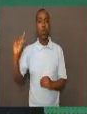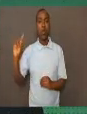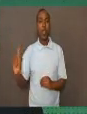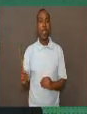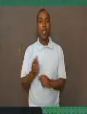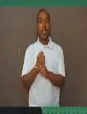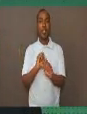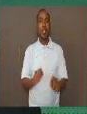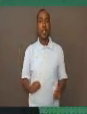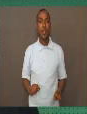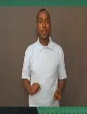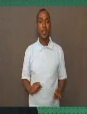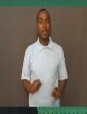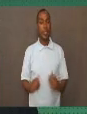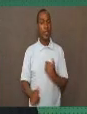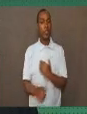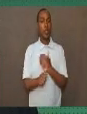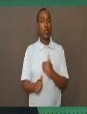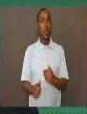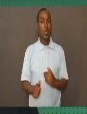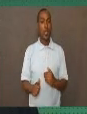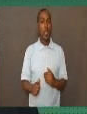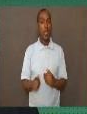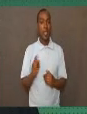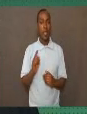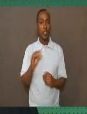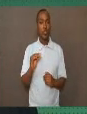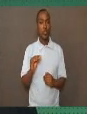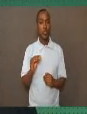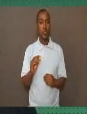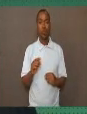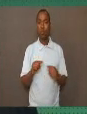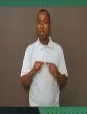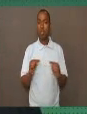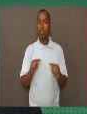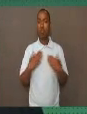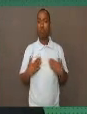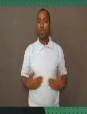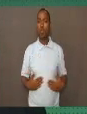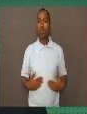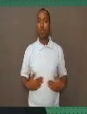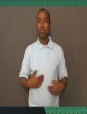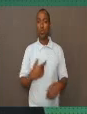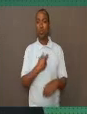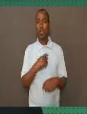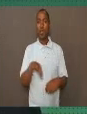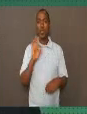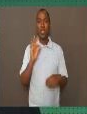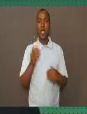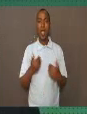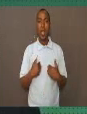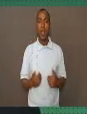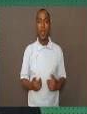you are infected, you can be prescribed antibiotics. But the best way